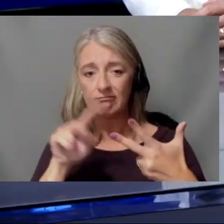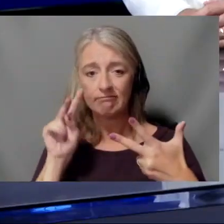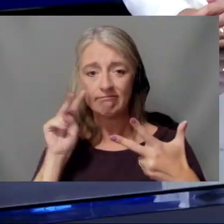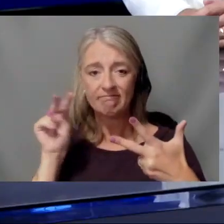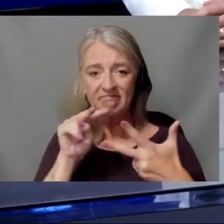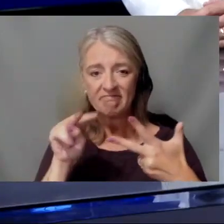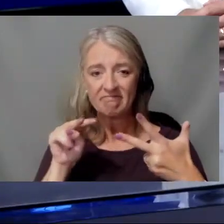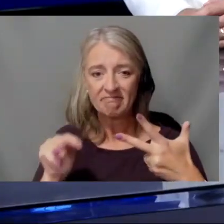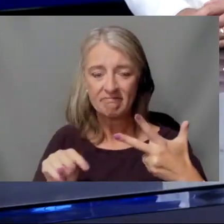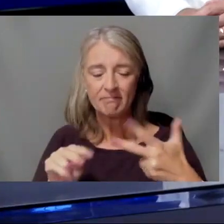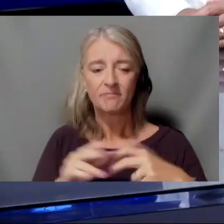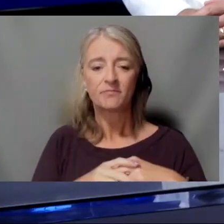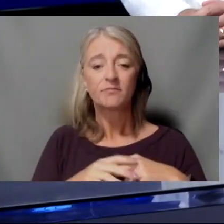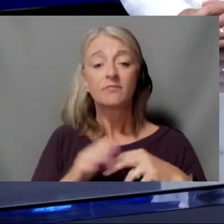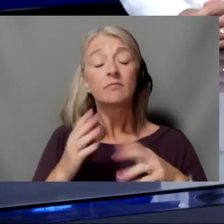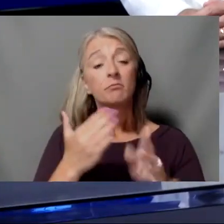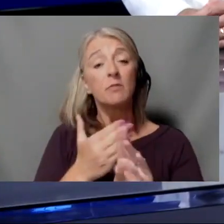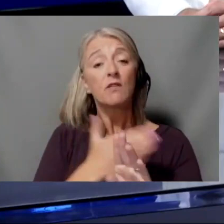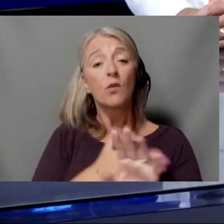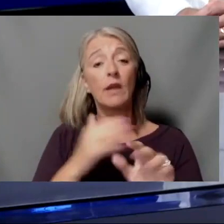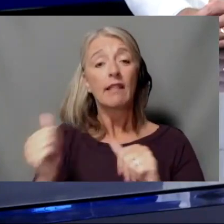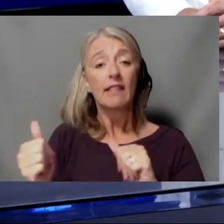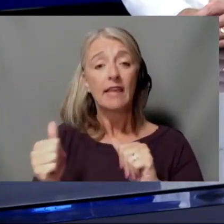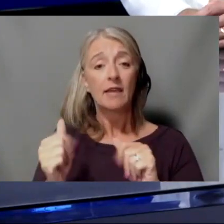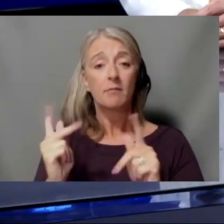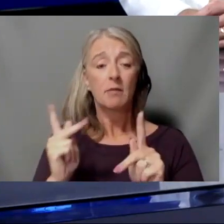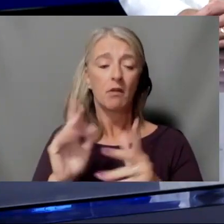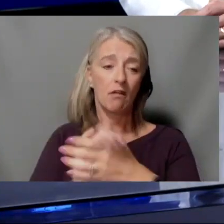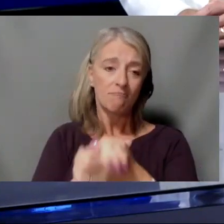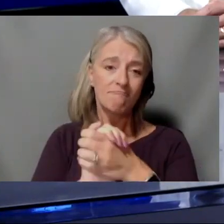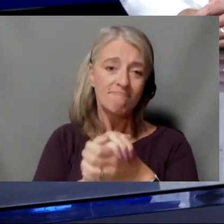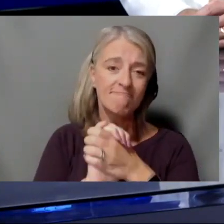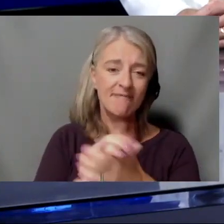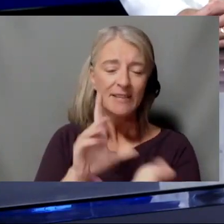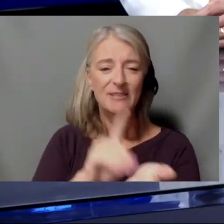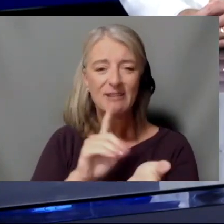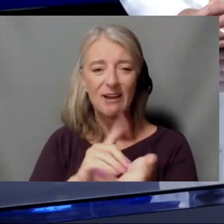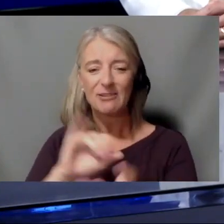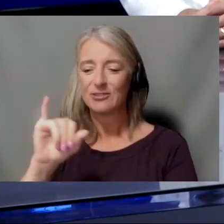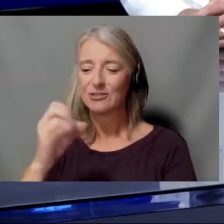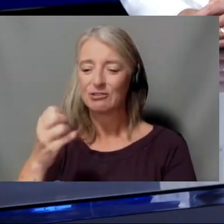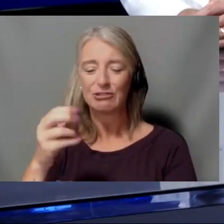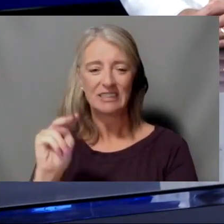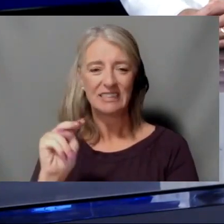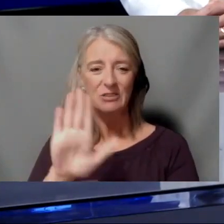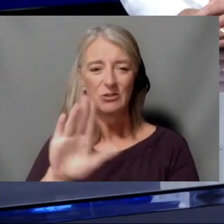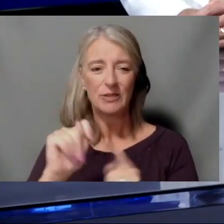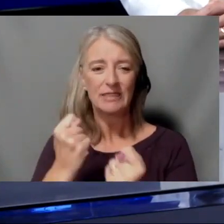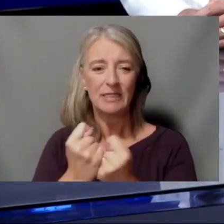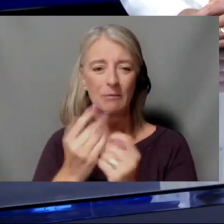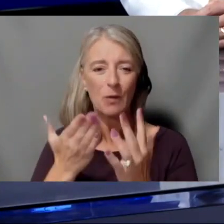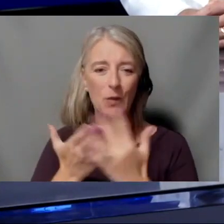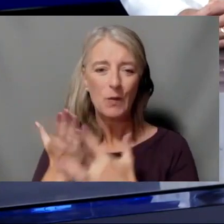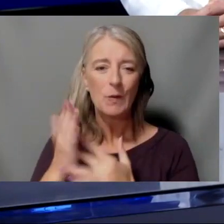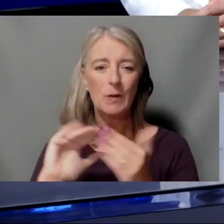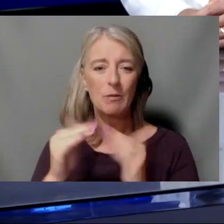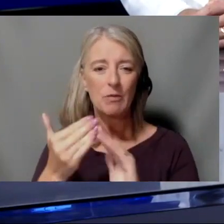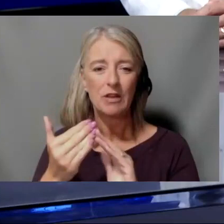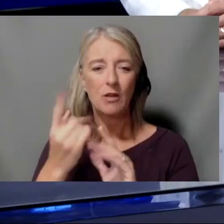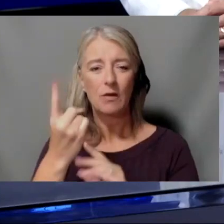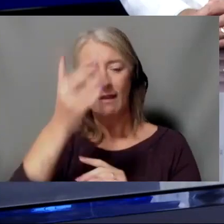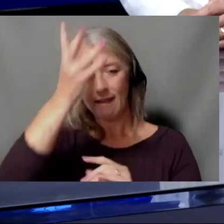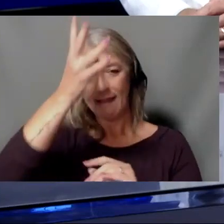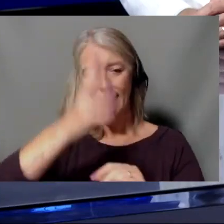have been congratulating you and your teams throughout the community. And there was a guy that came by the other day. Help